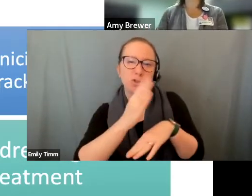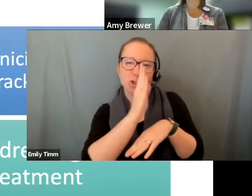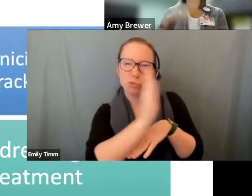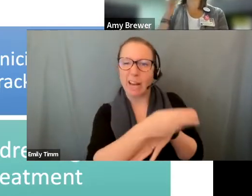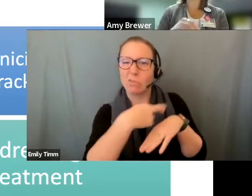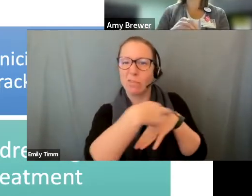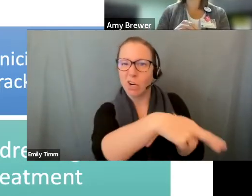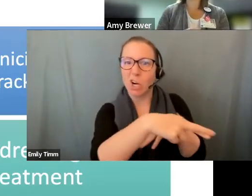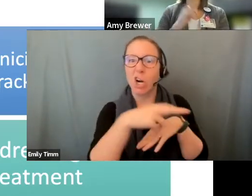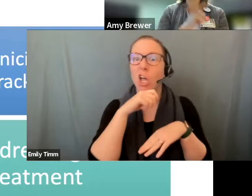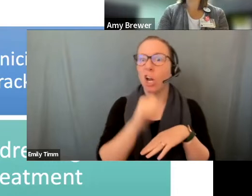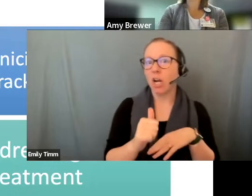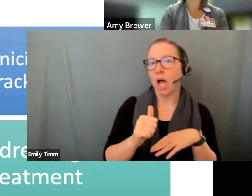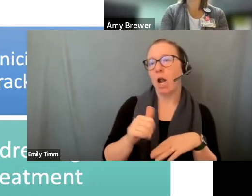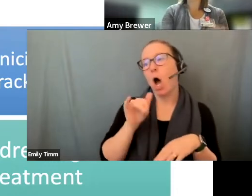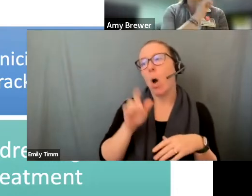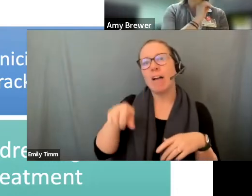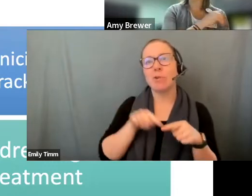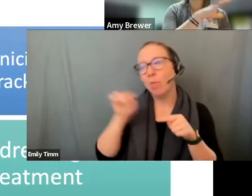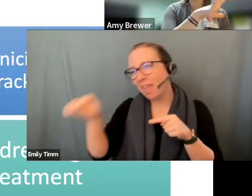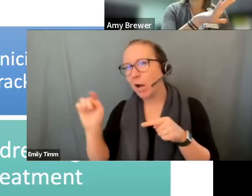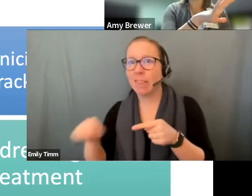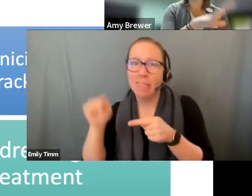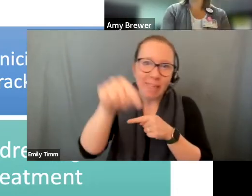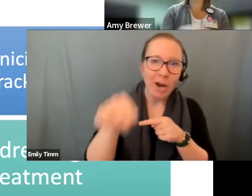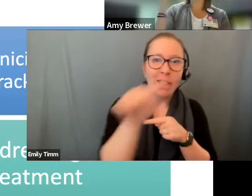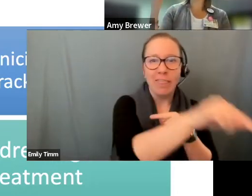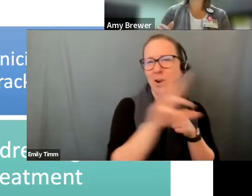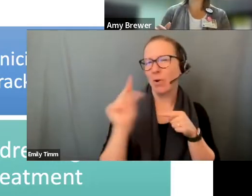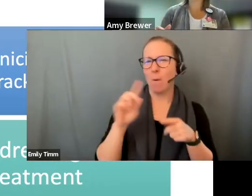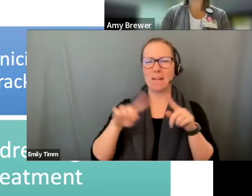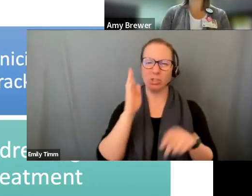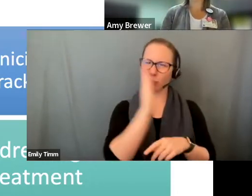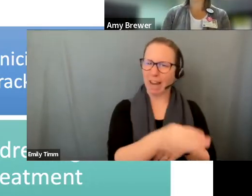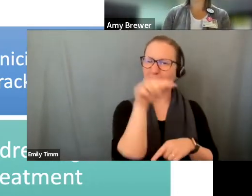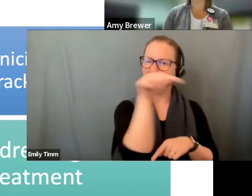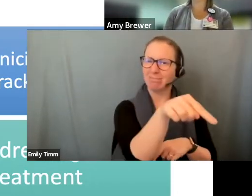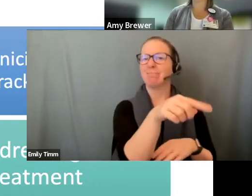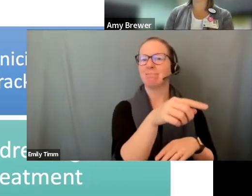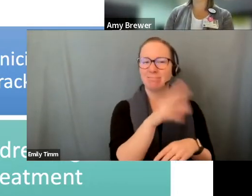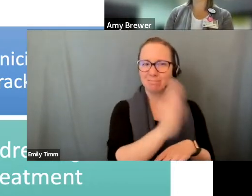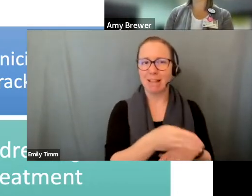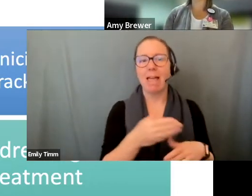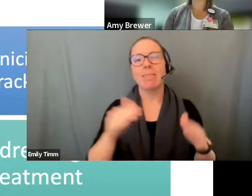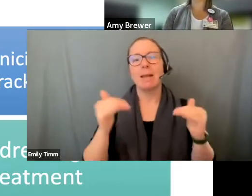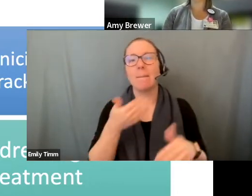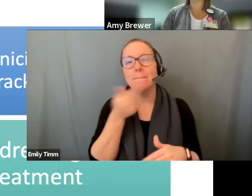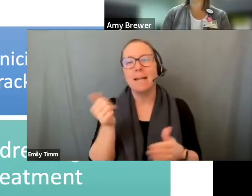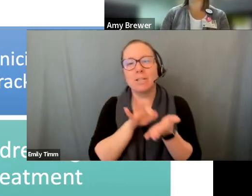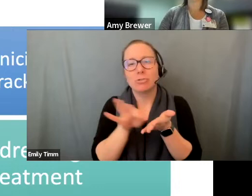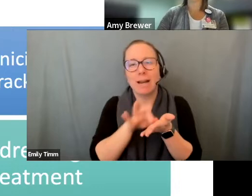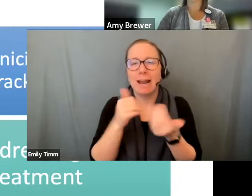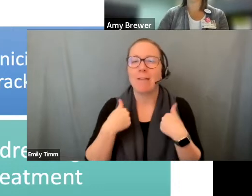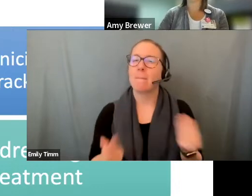screens away. It should be really quick. Say, here, you want my life, my quits, off you go. And better tracking so that we have better data. And I think those systems